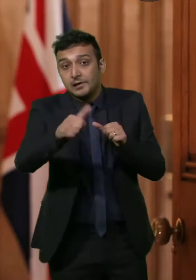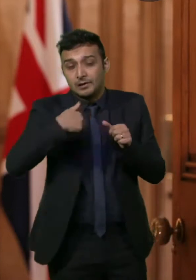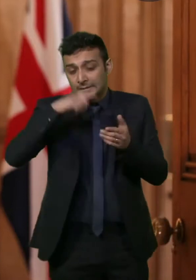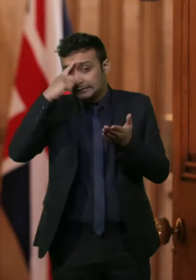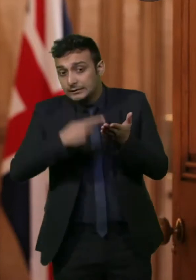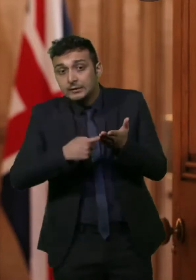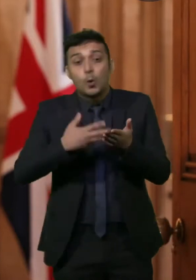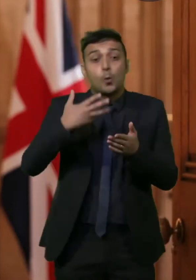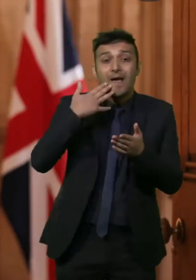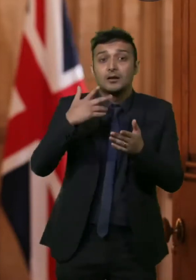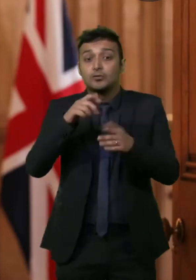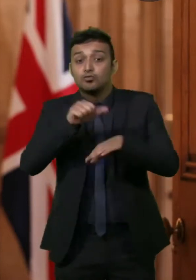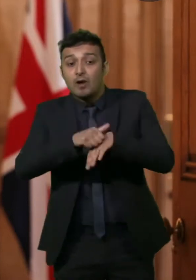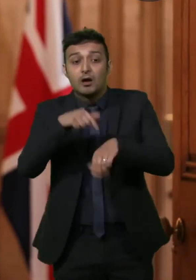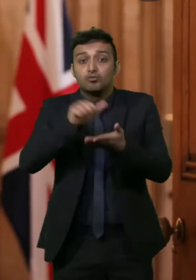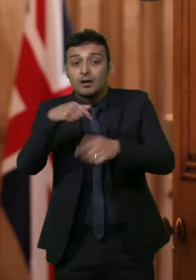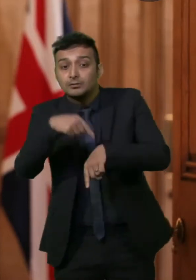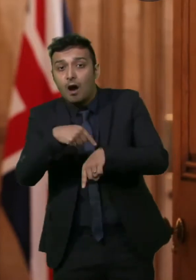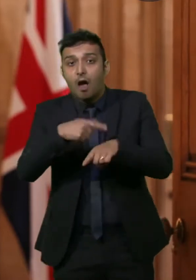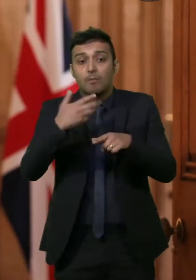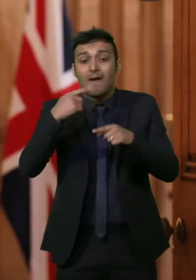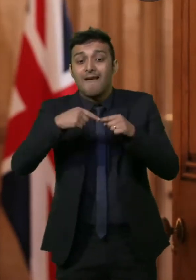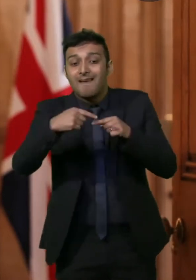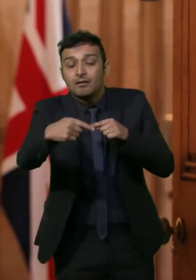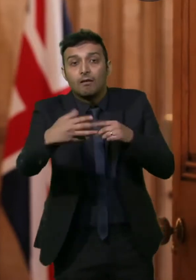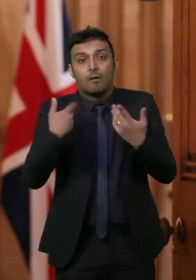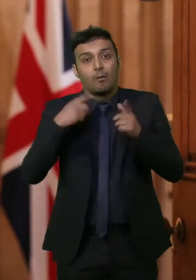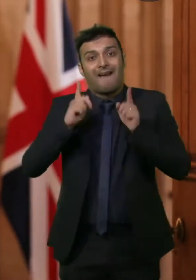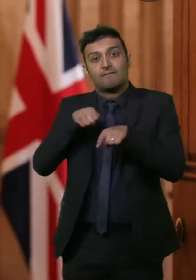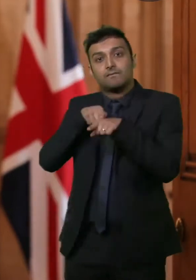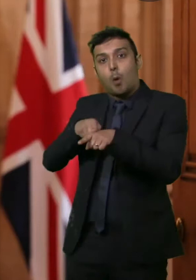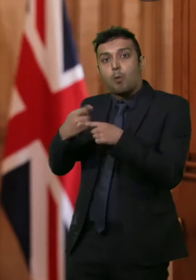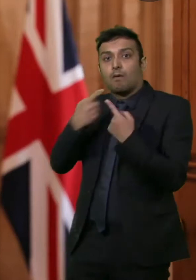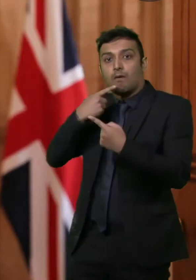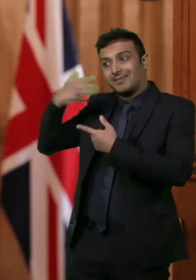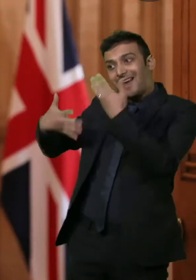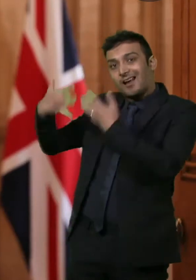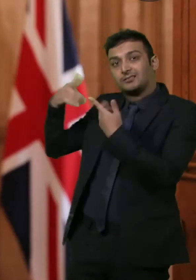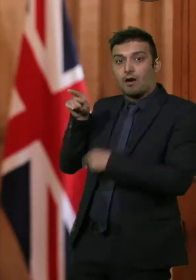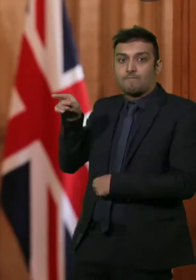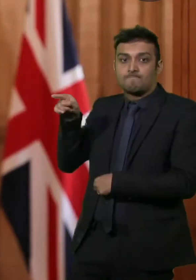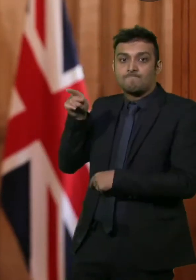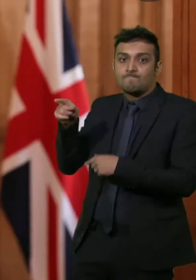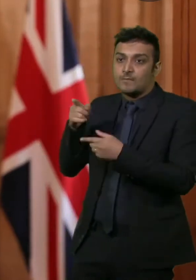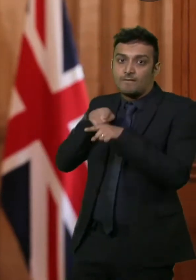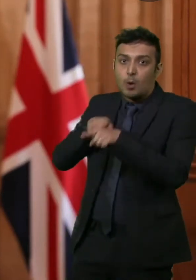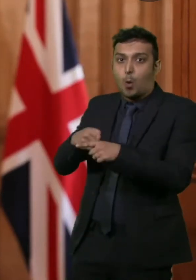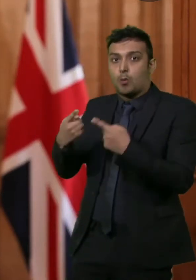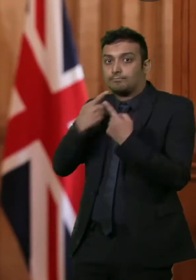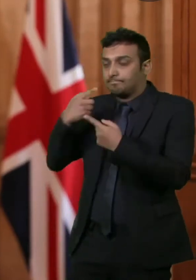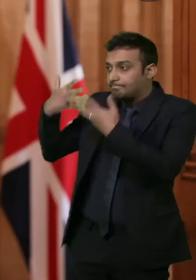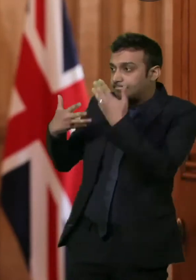be driven by the data. And with the number of patients being admitted to hospital with COVID each